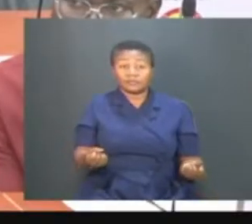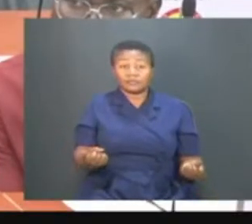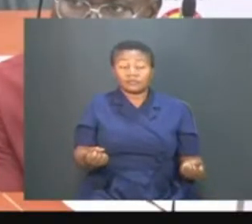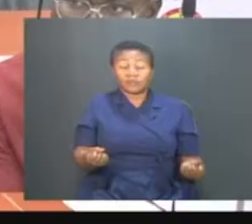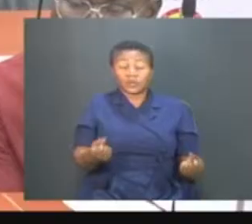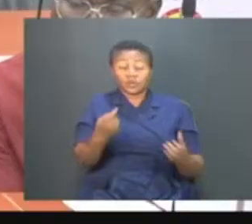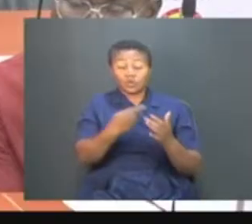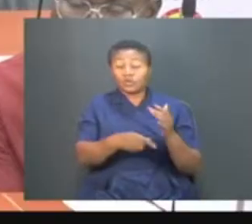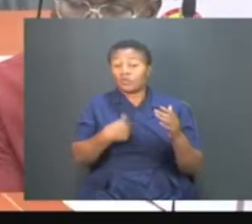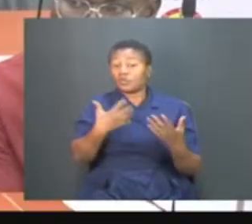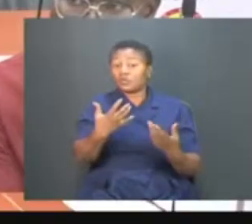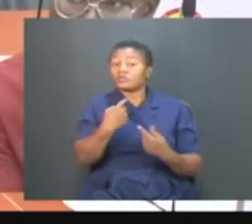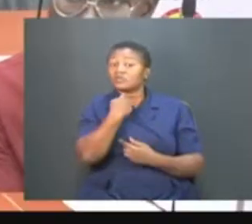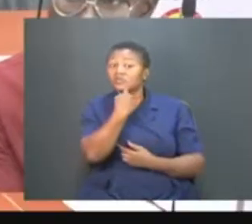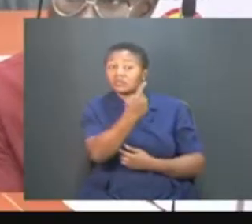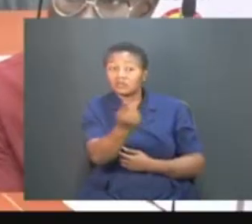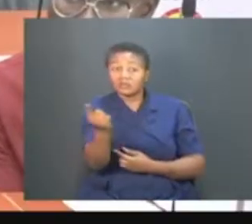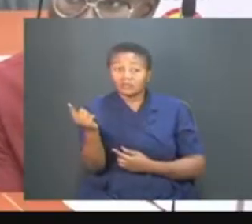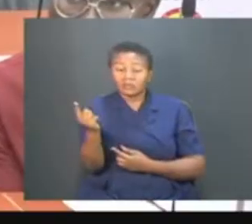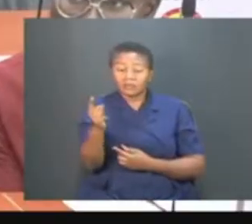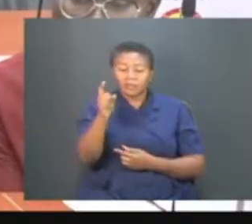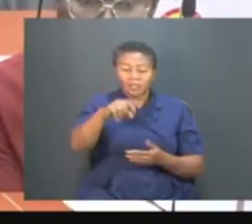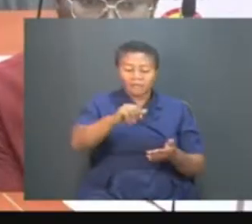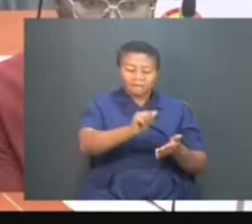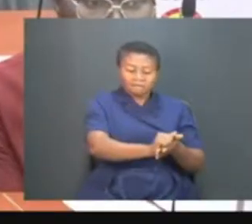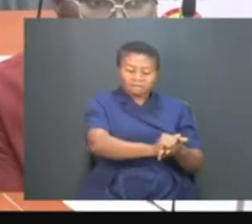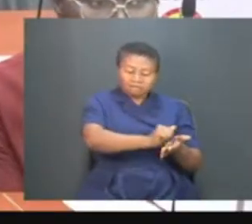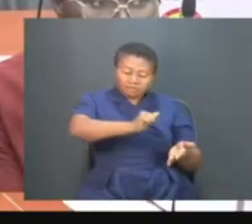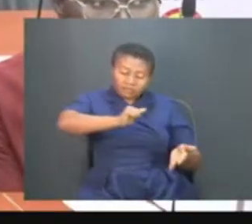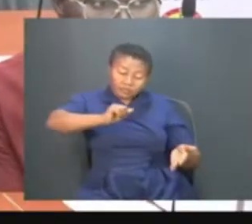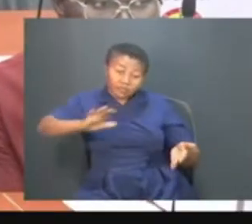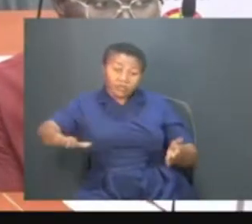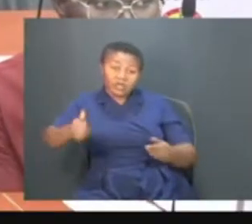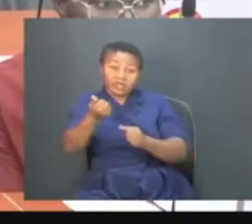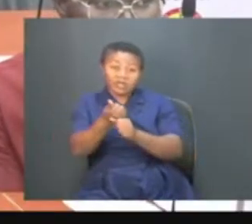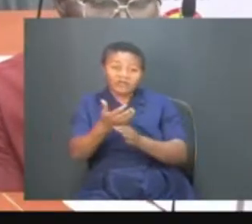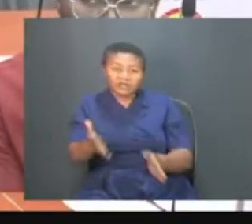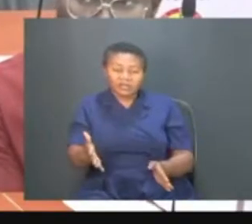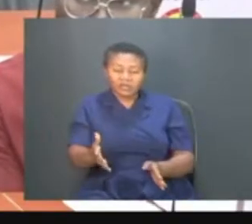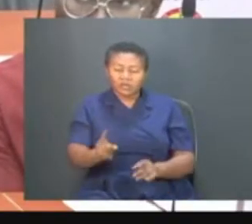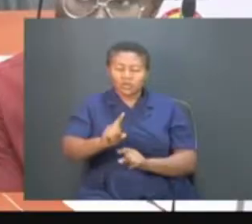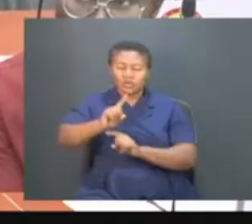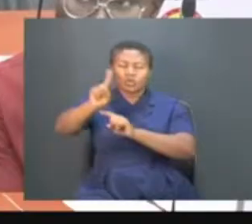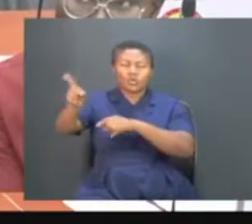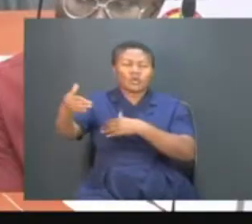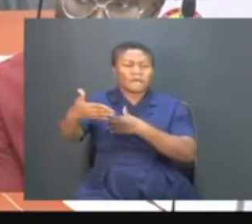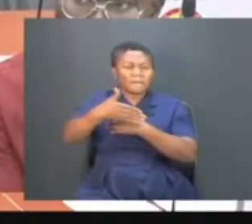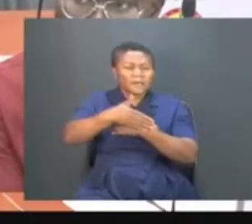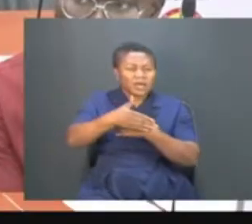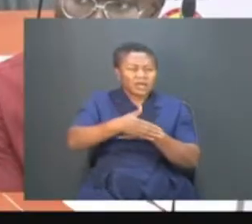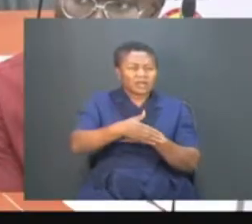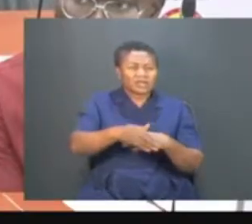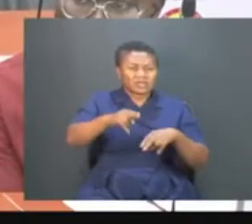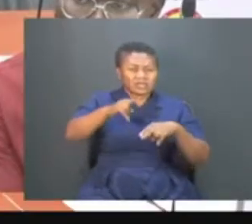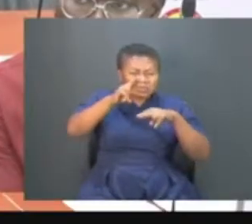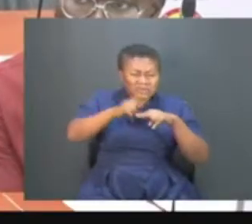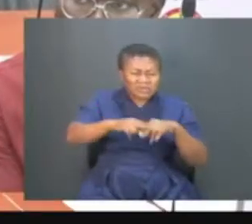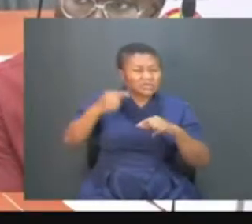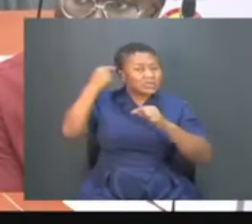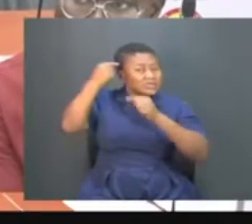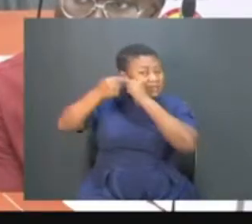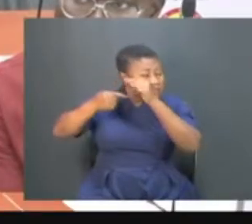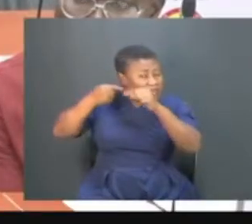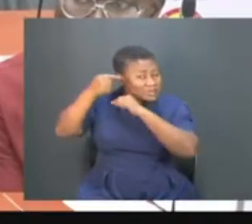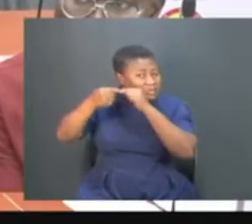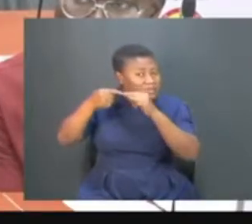want to say is that they should withdraw all these things, go back They don't have to abuse the fact that they have